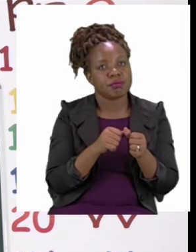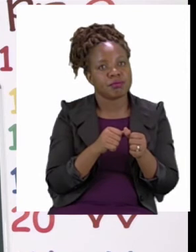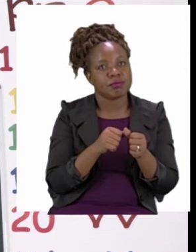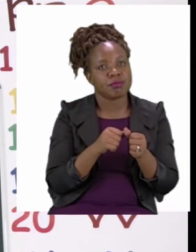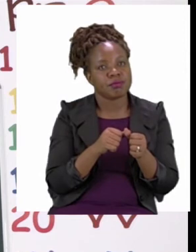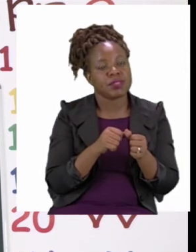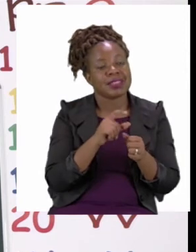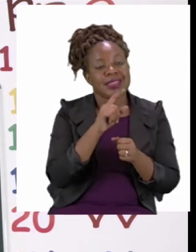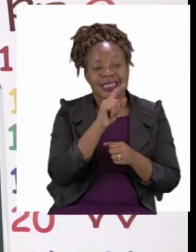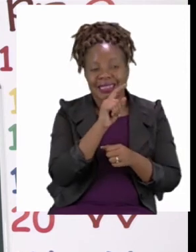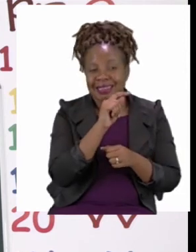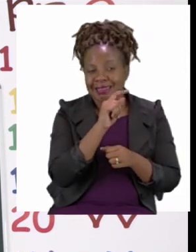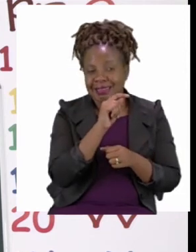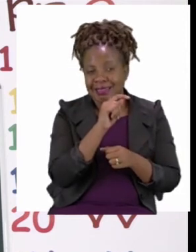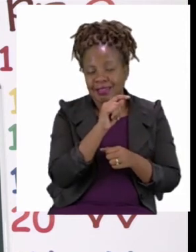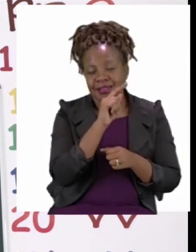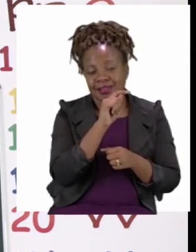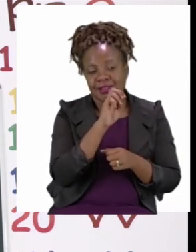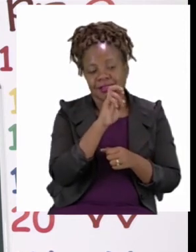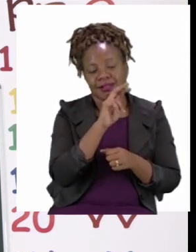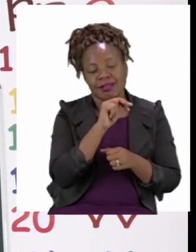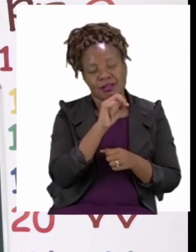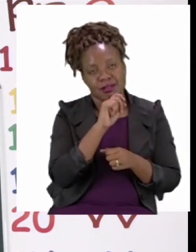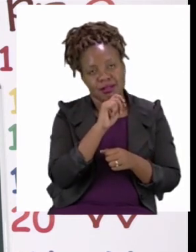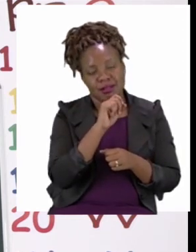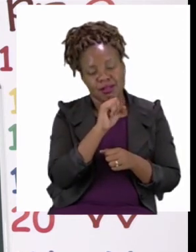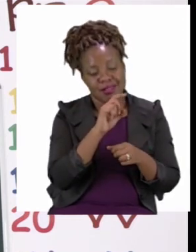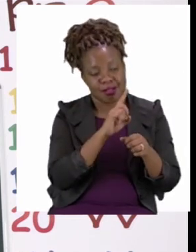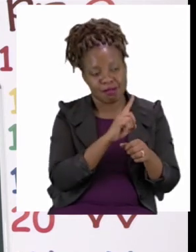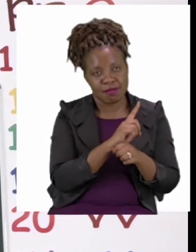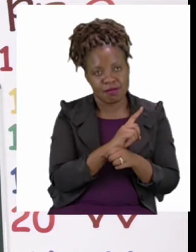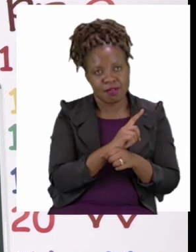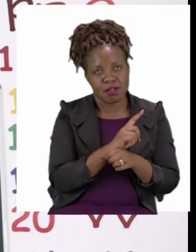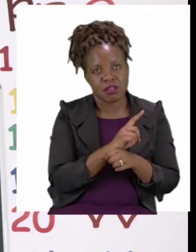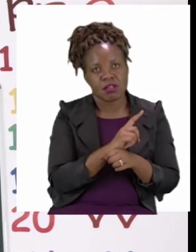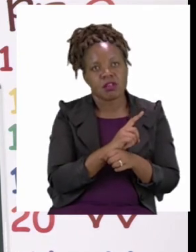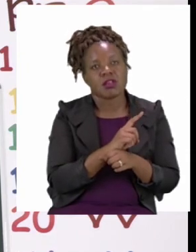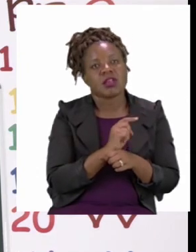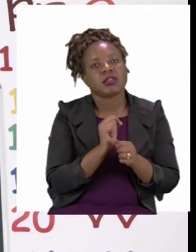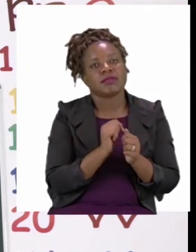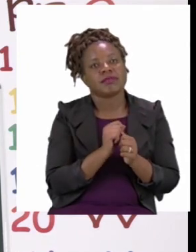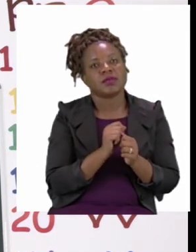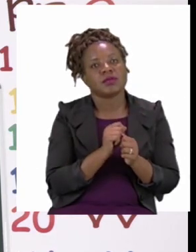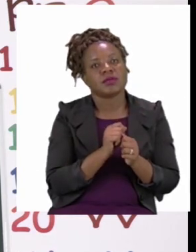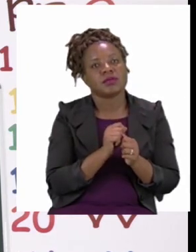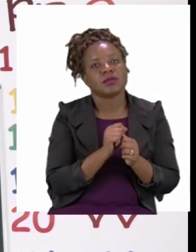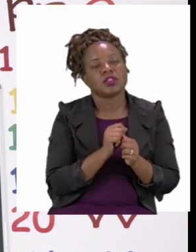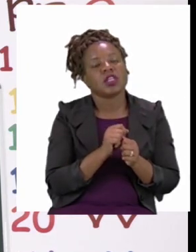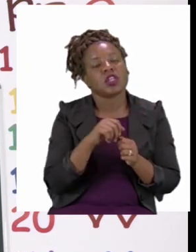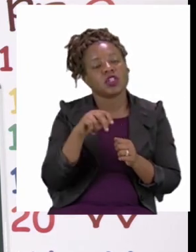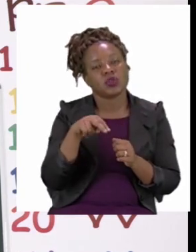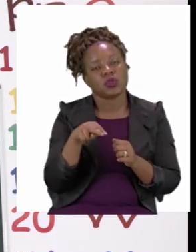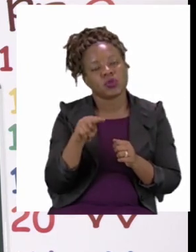of units. So our tens is sitting in front of the unit. So we have our tens